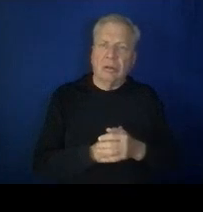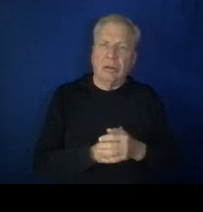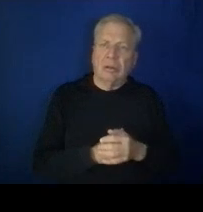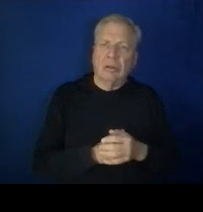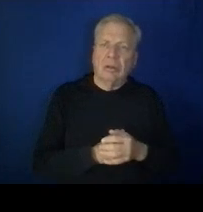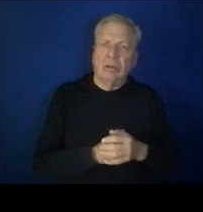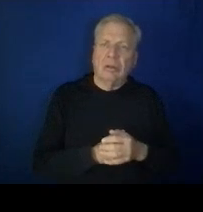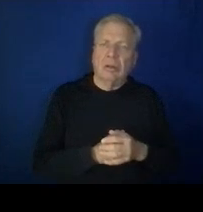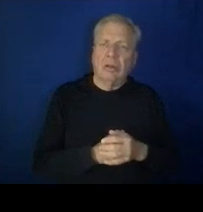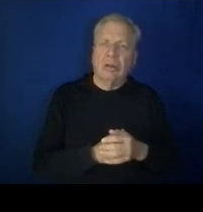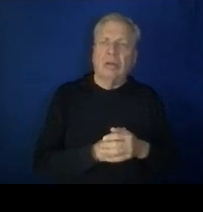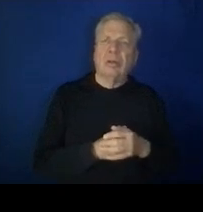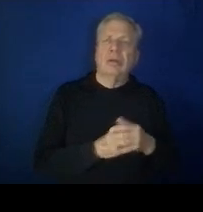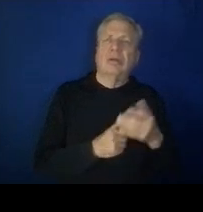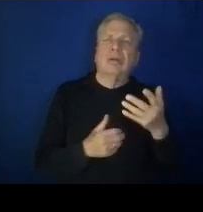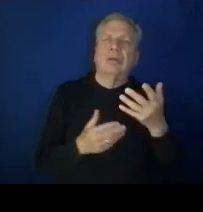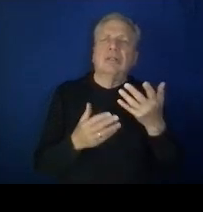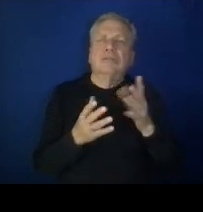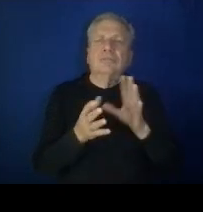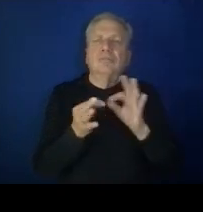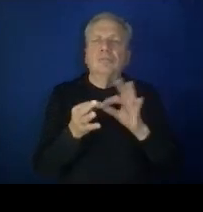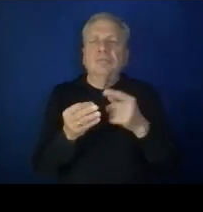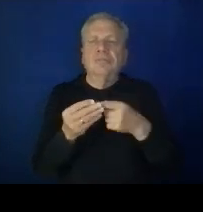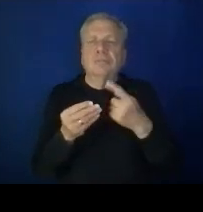What else do you want me to talk about?